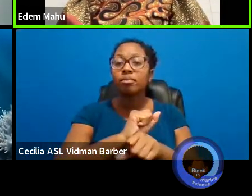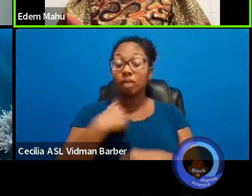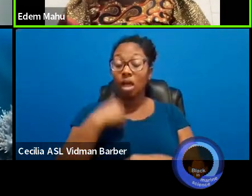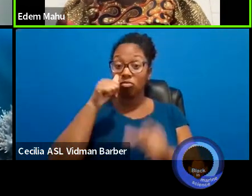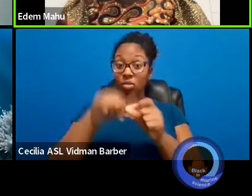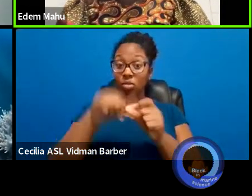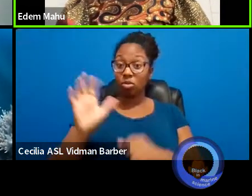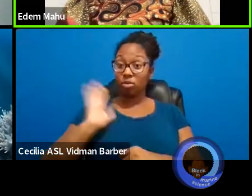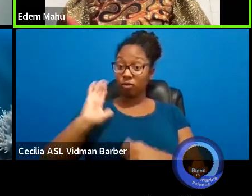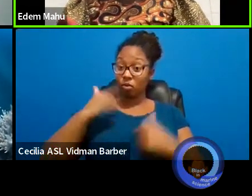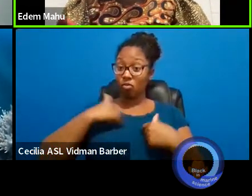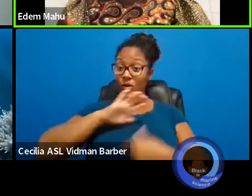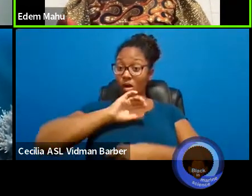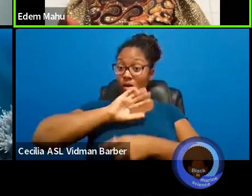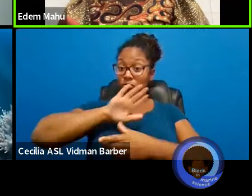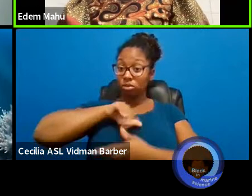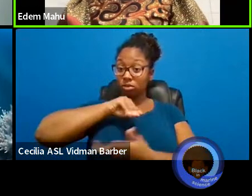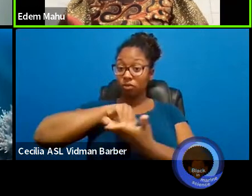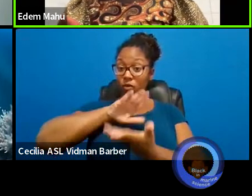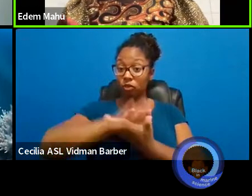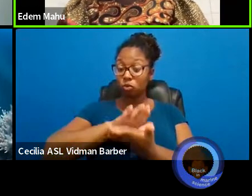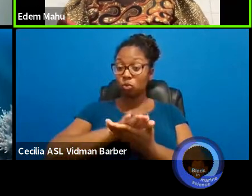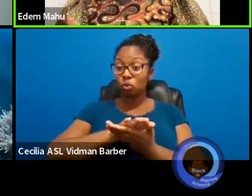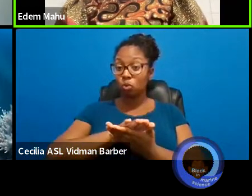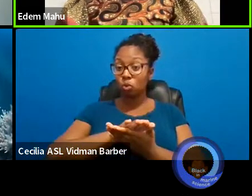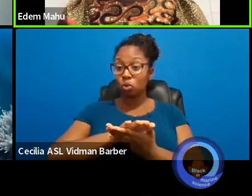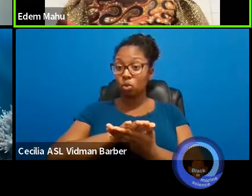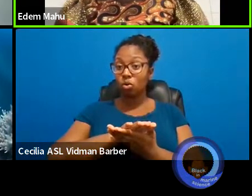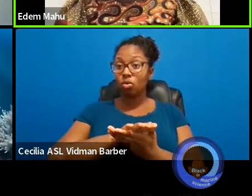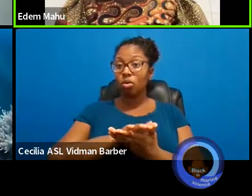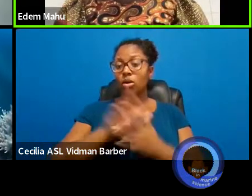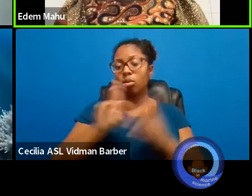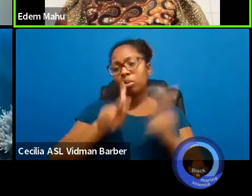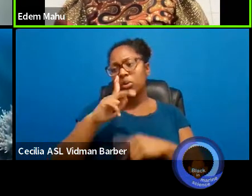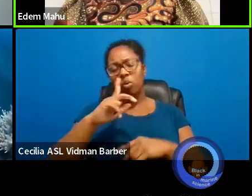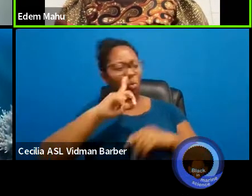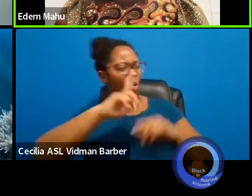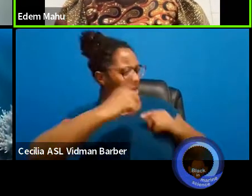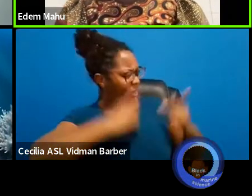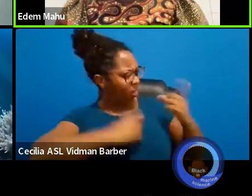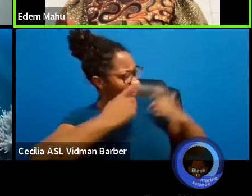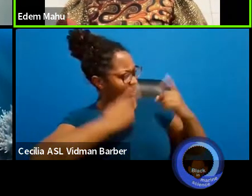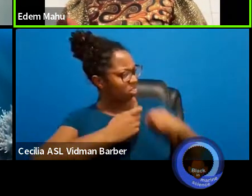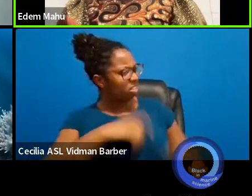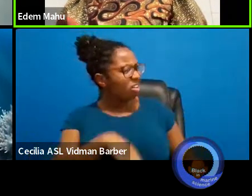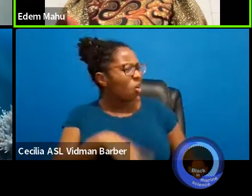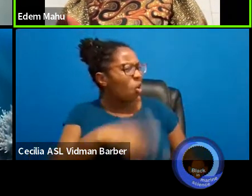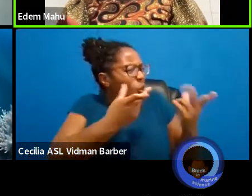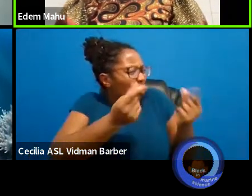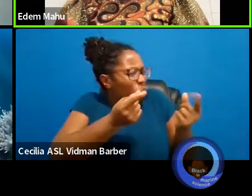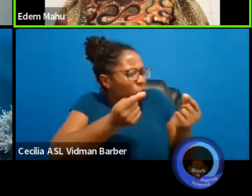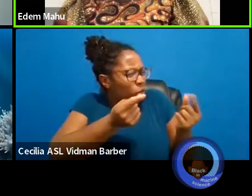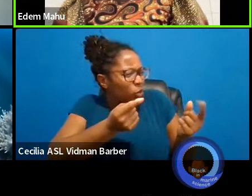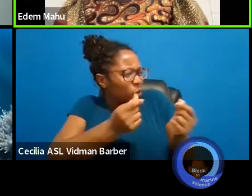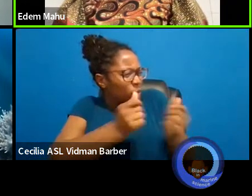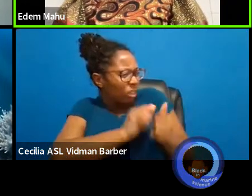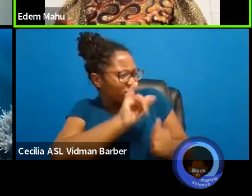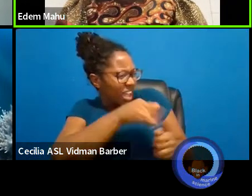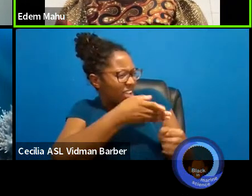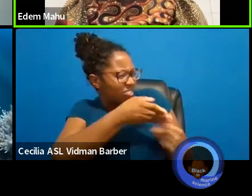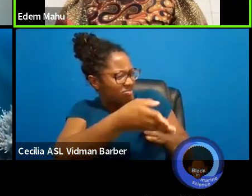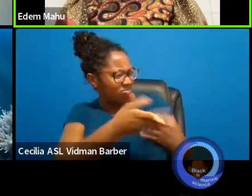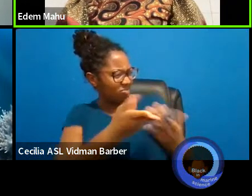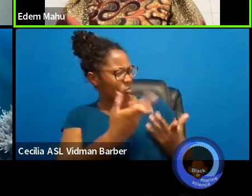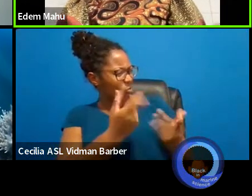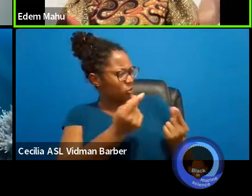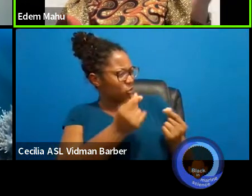people will mock, people will ridicule us, will laugh at us that what are you going to do? What the hell are you going to do with such a